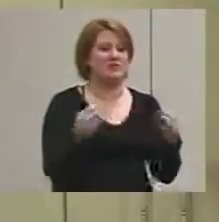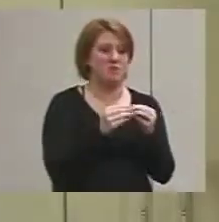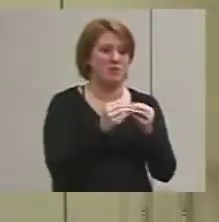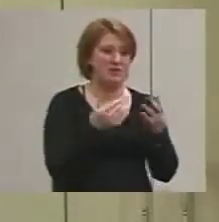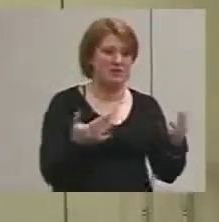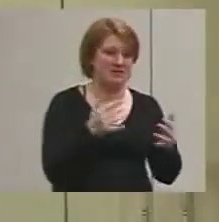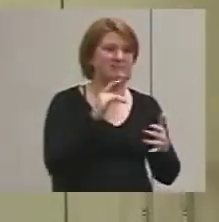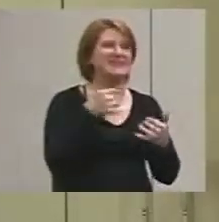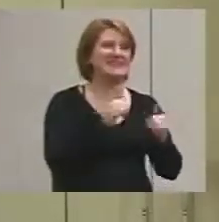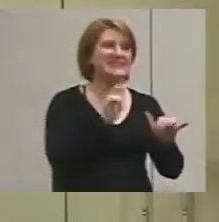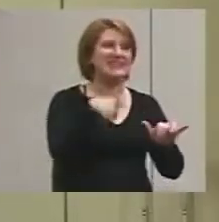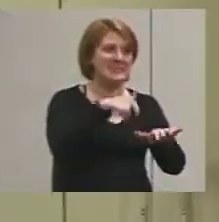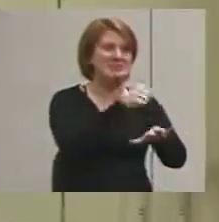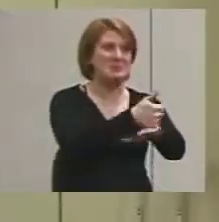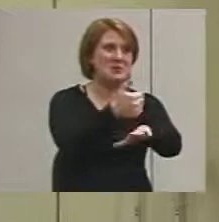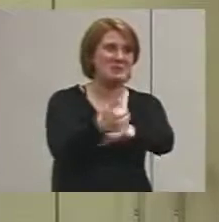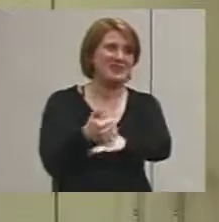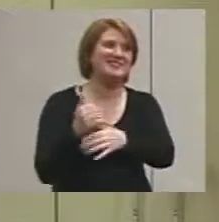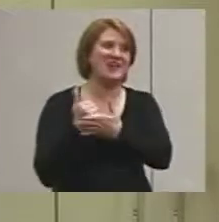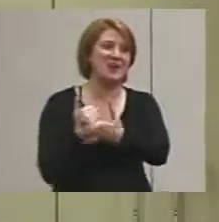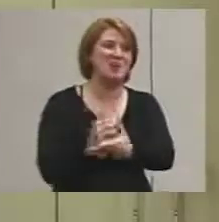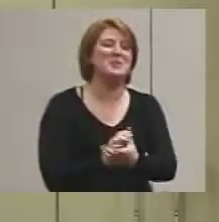doing to put in place to sort of help him out.